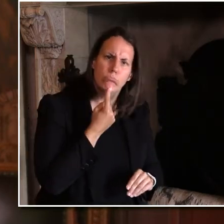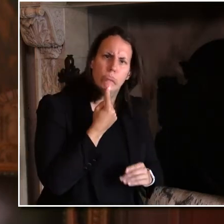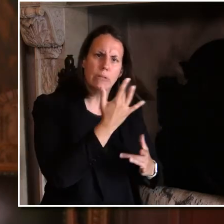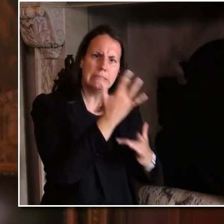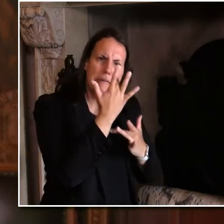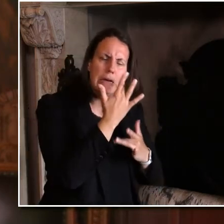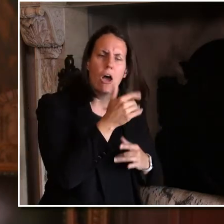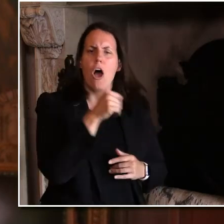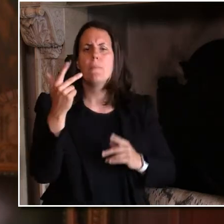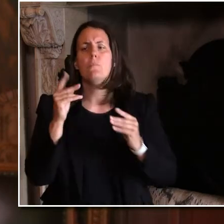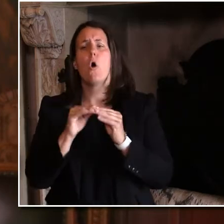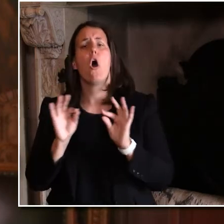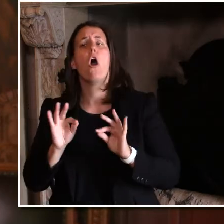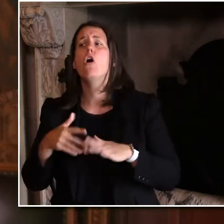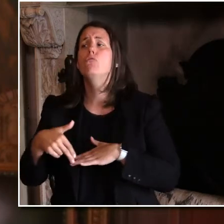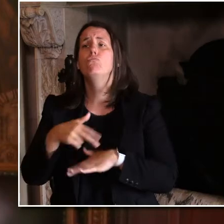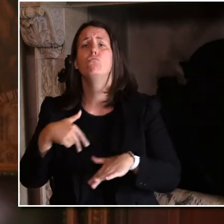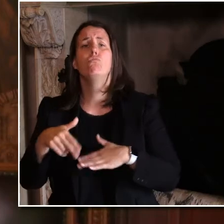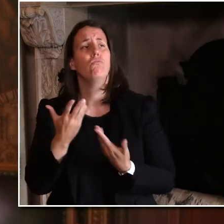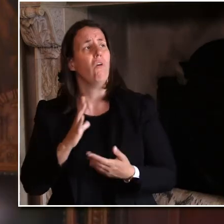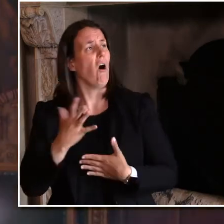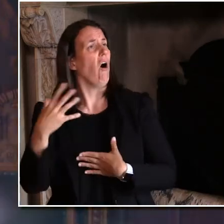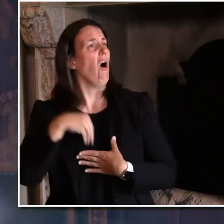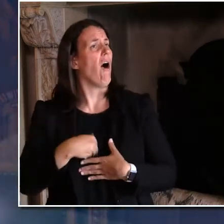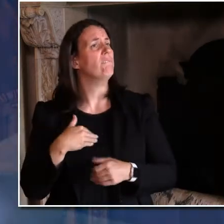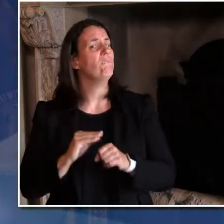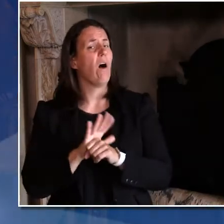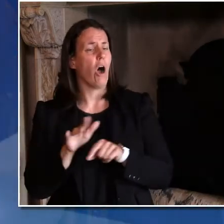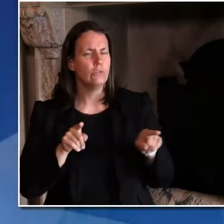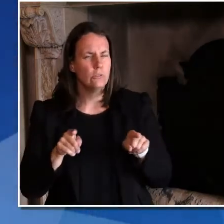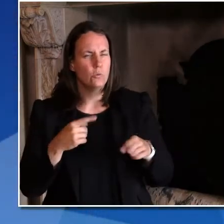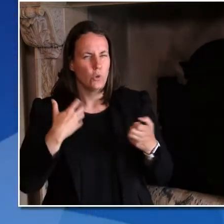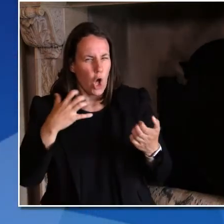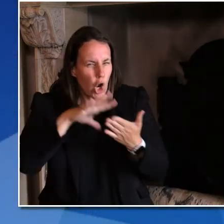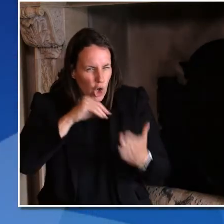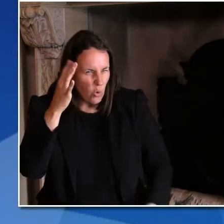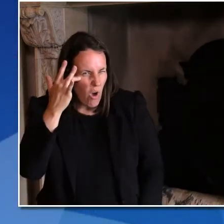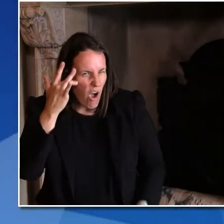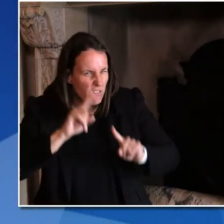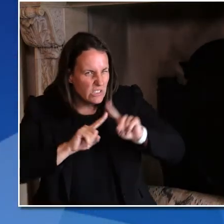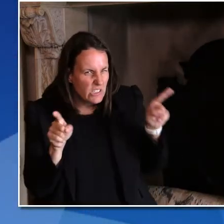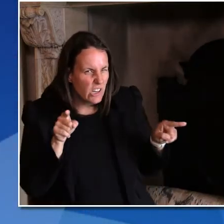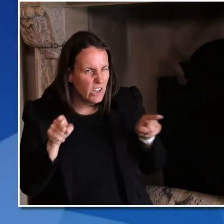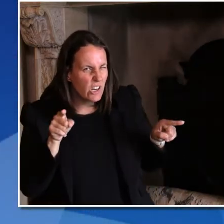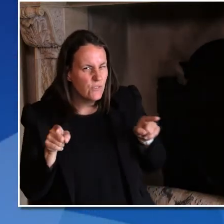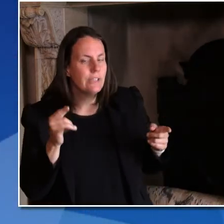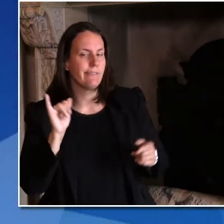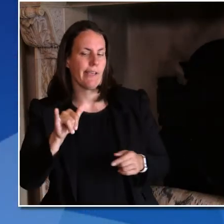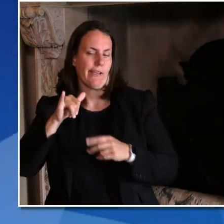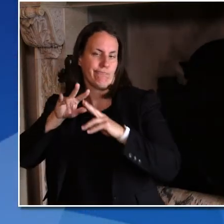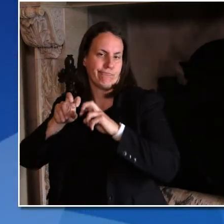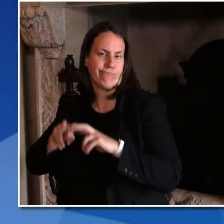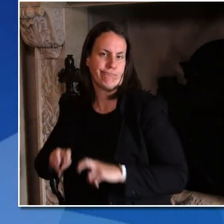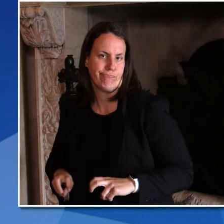system. Thank you, Chuck. Now to Courtney Garish from Spectrum News 1. Courtney?